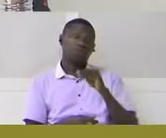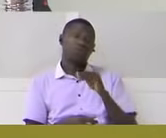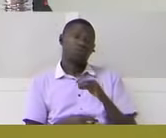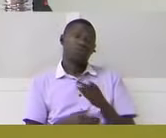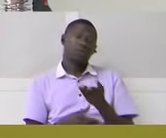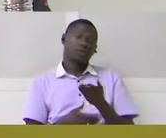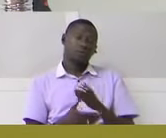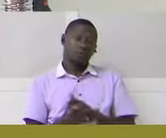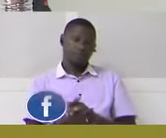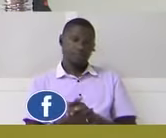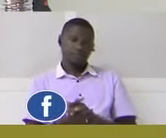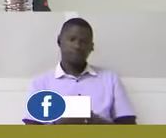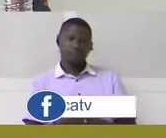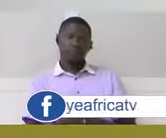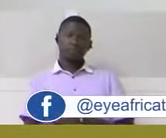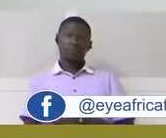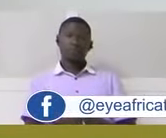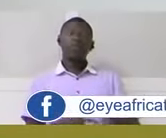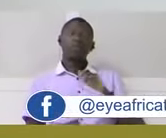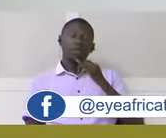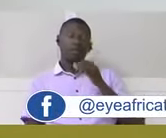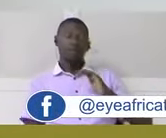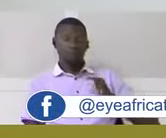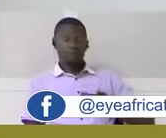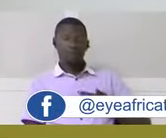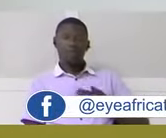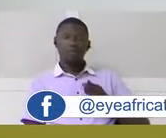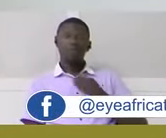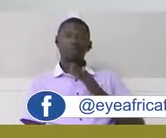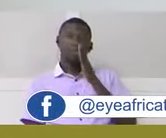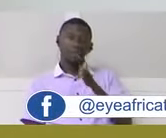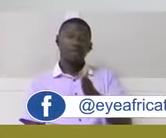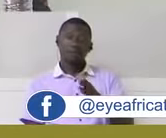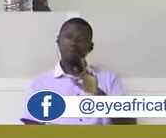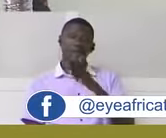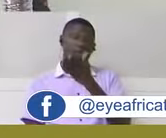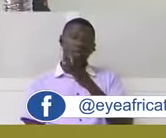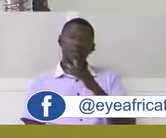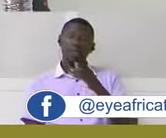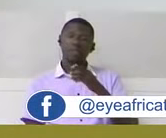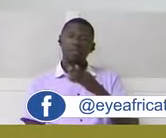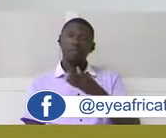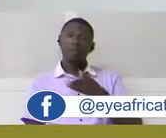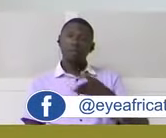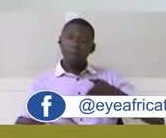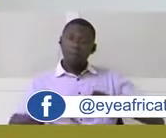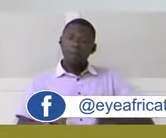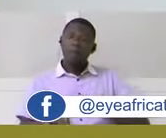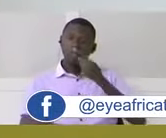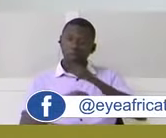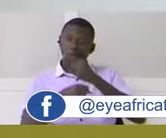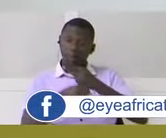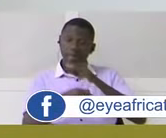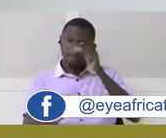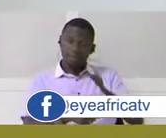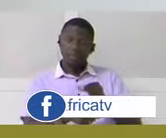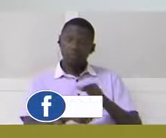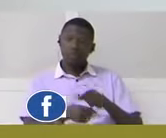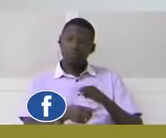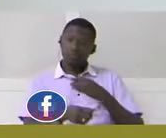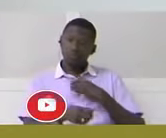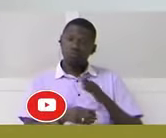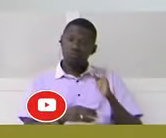tembo me. Yes, ma. It could have been the right of any citizen to condemn it. Zikiye no banku di wo banku di la nyandori puru ayo kuwa